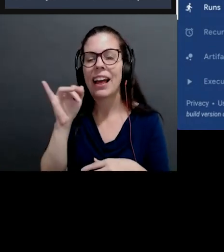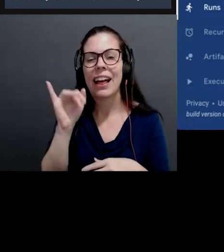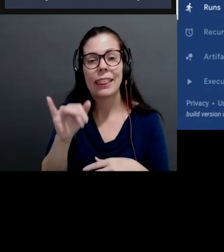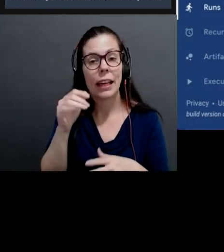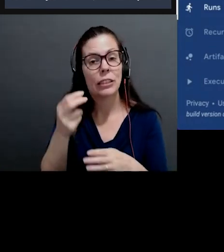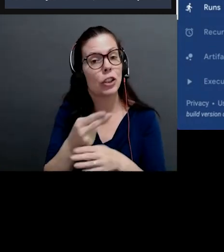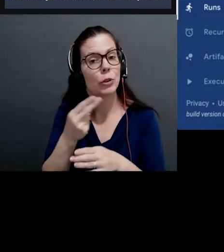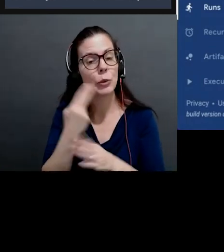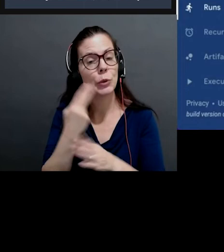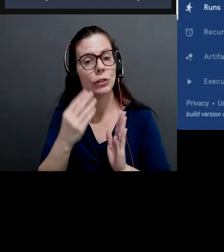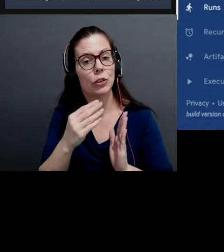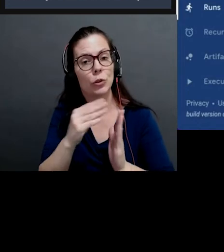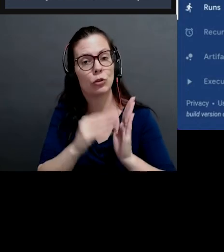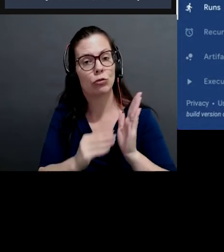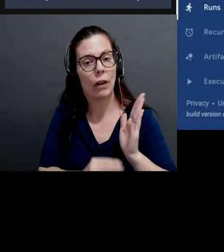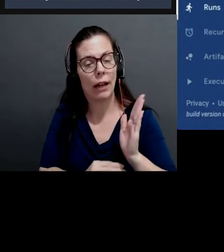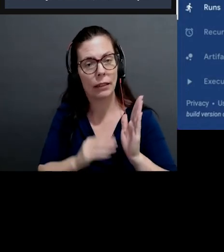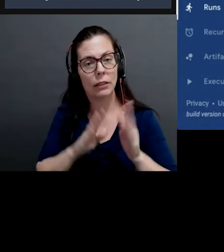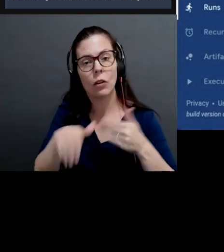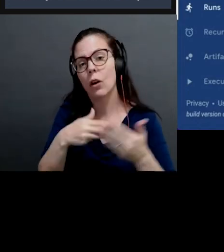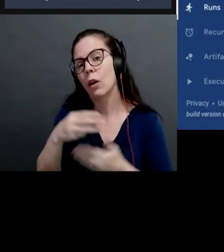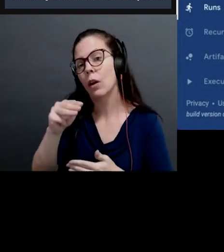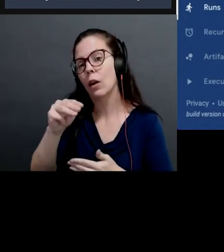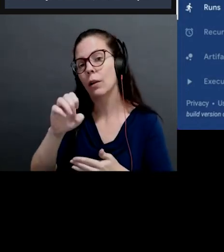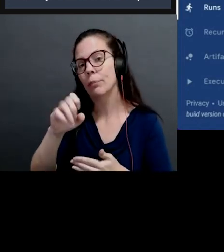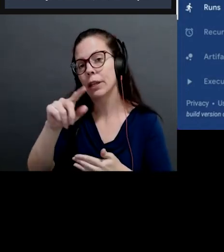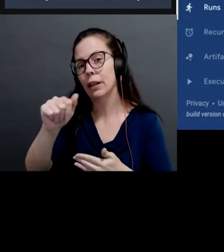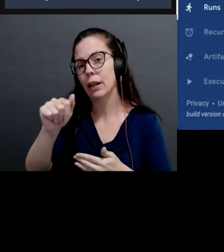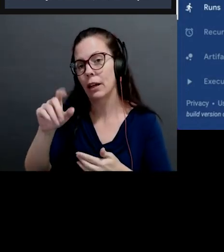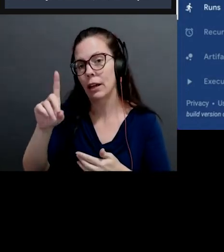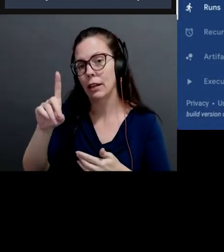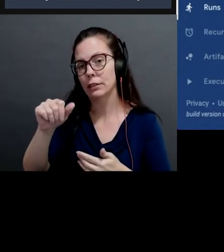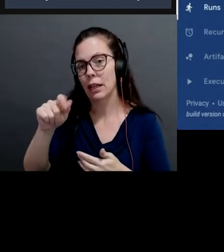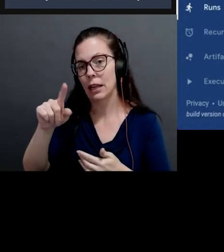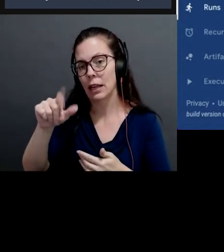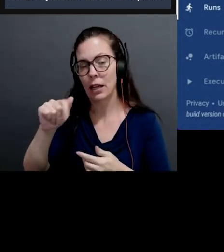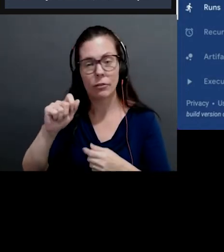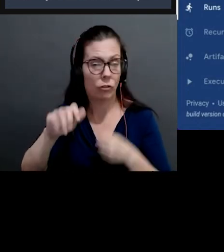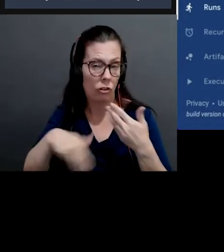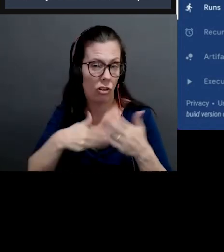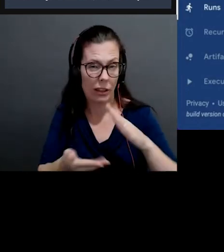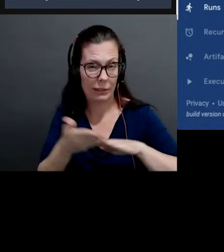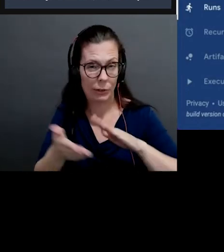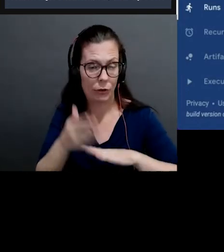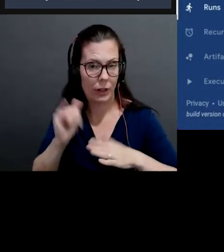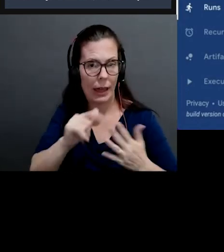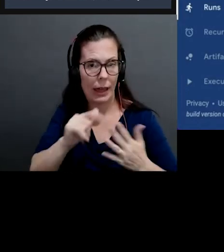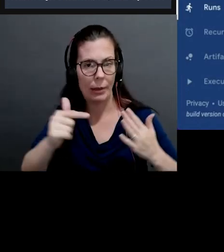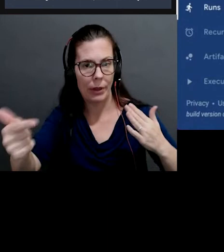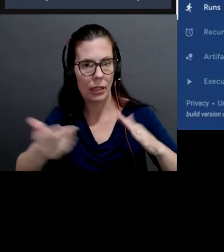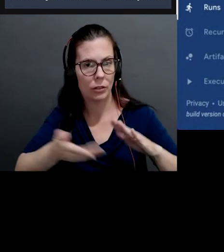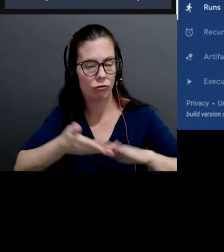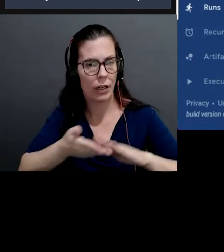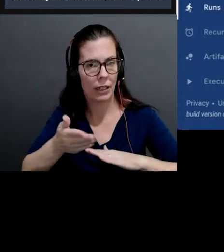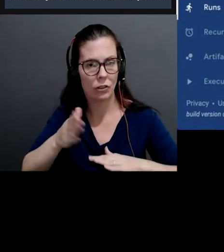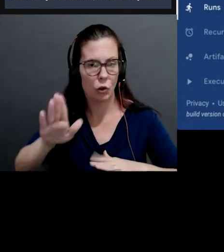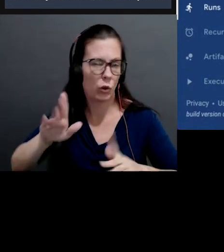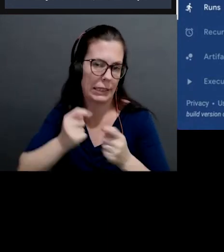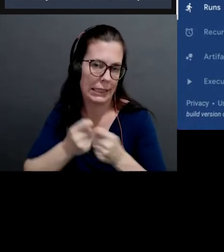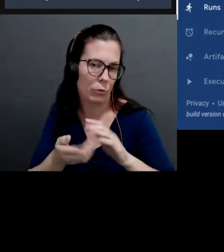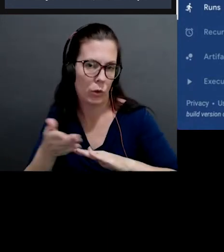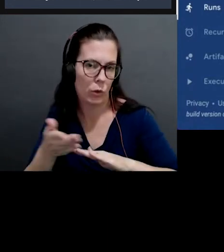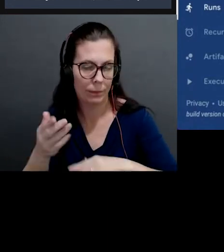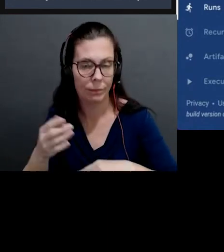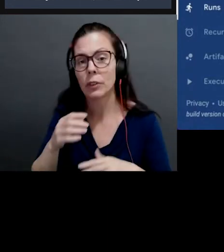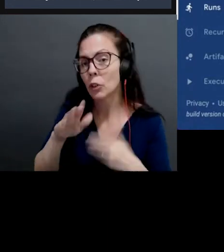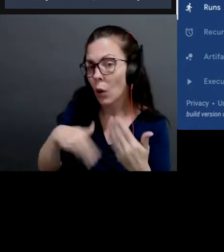track all the metadata for every execution for the pipeline that you have run or your teams have run, right? So all the